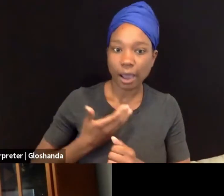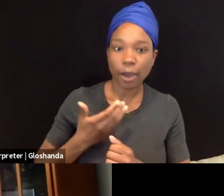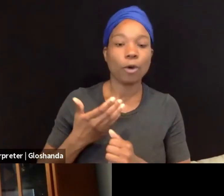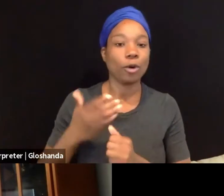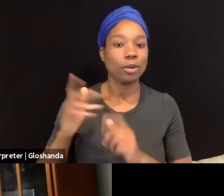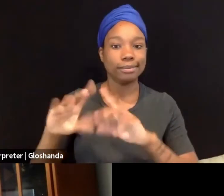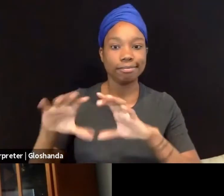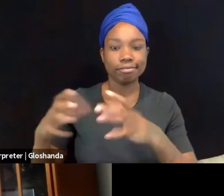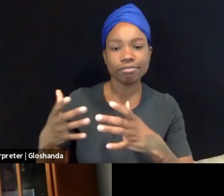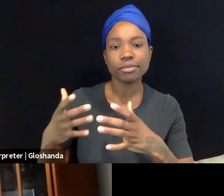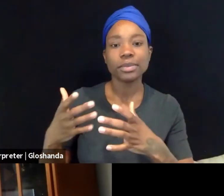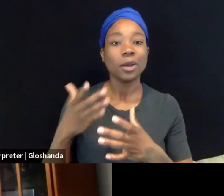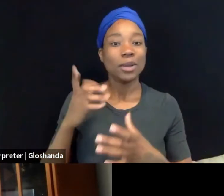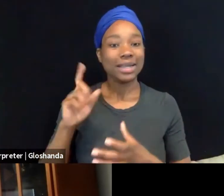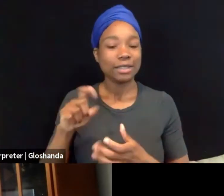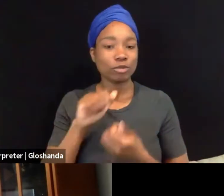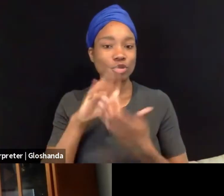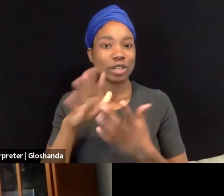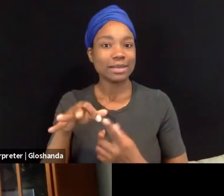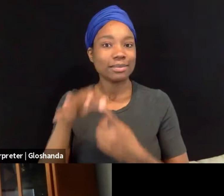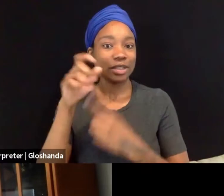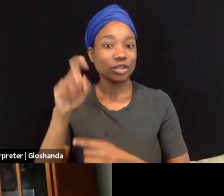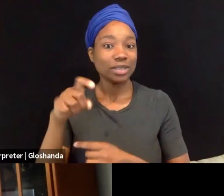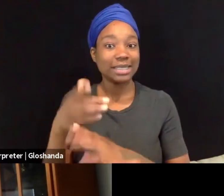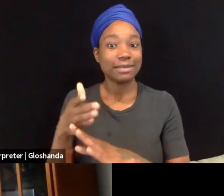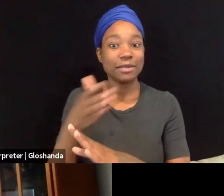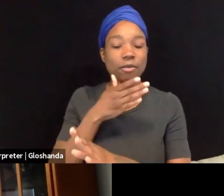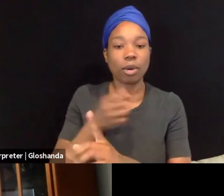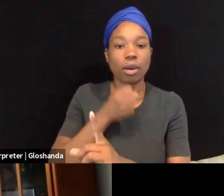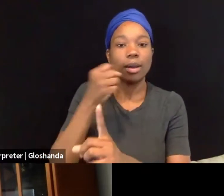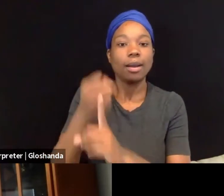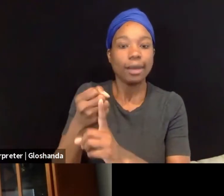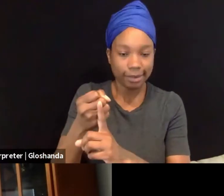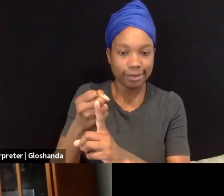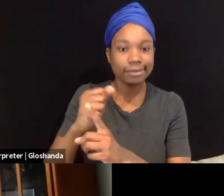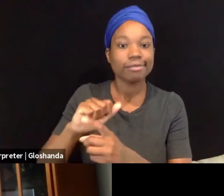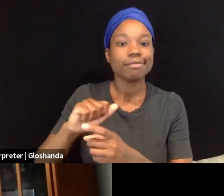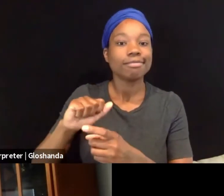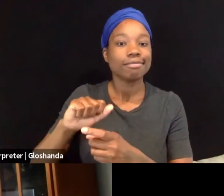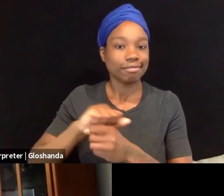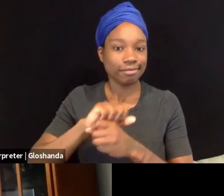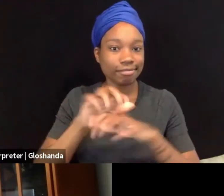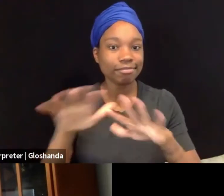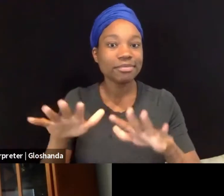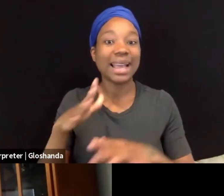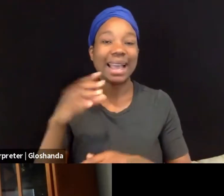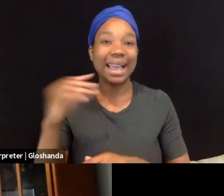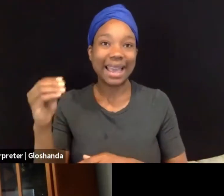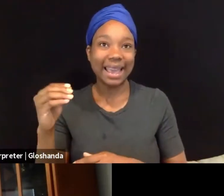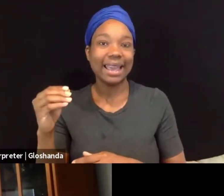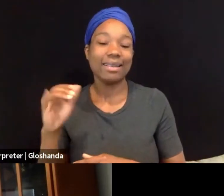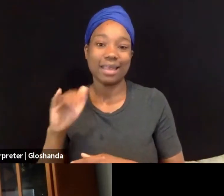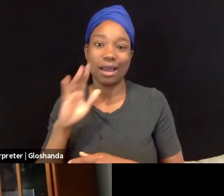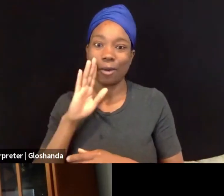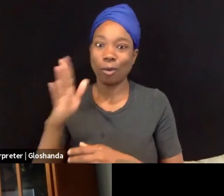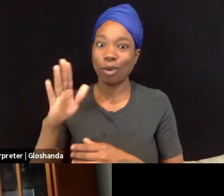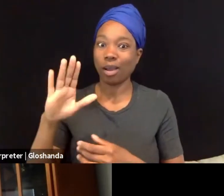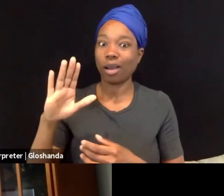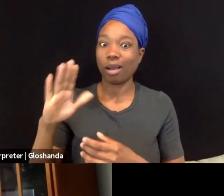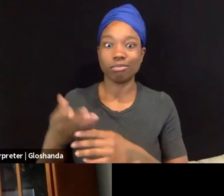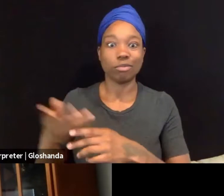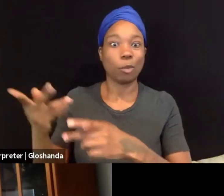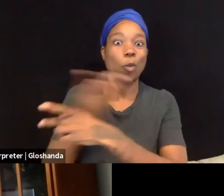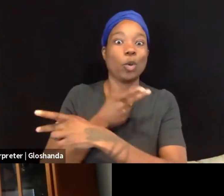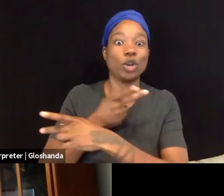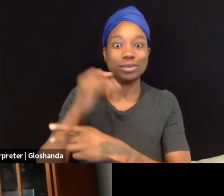strikes, and the disaster would only amplify these existing problems. So let's talk just a moment